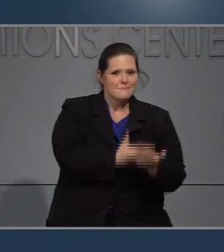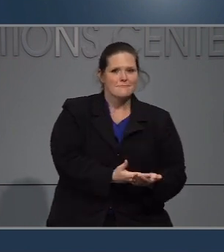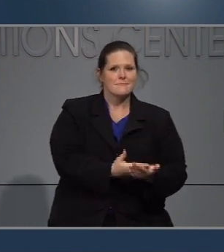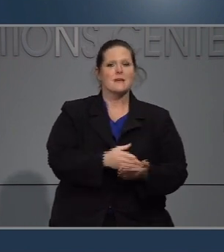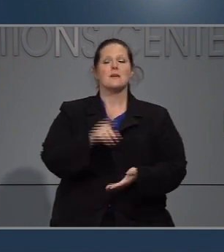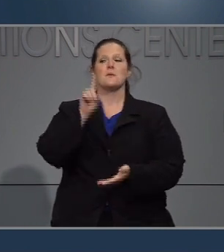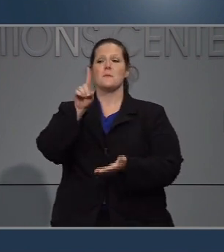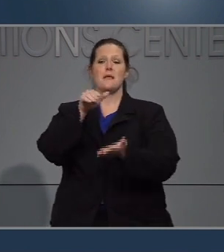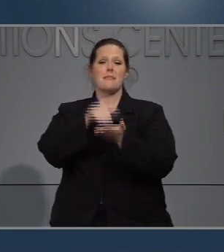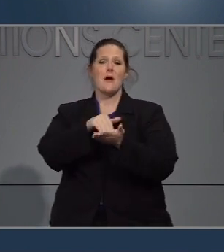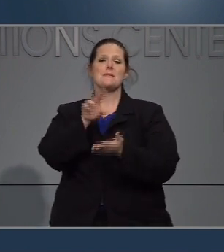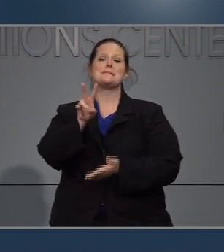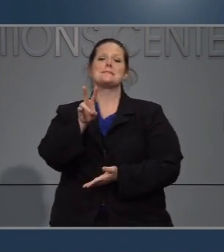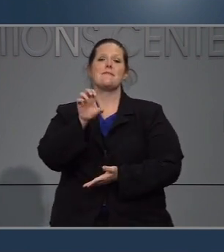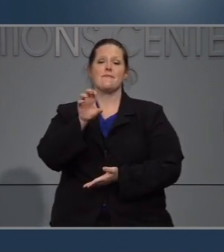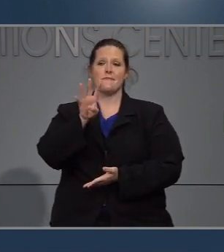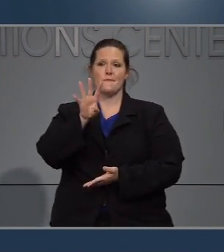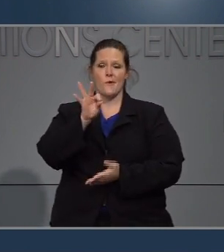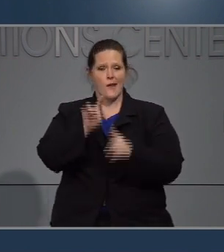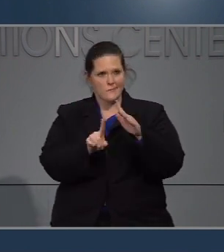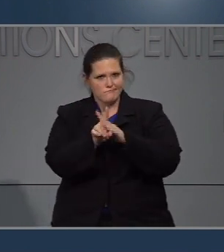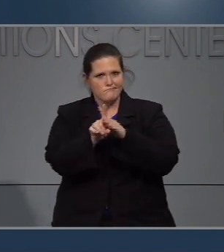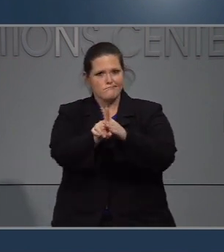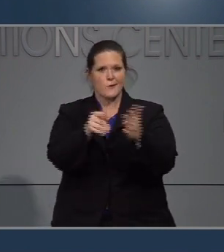1,749 new cases since yesterday,